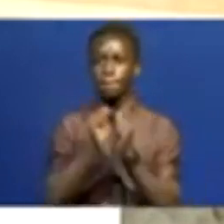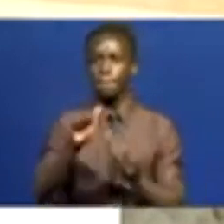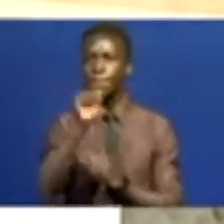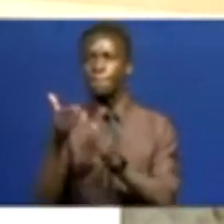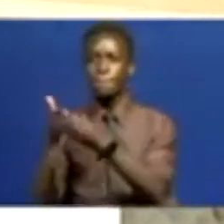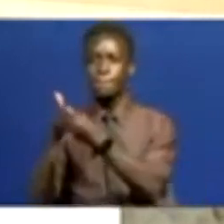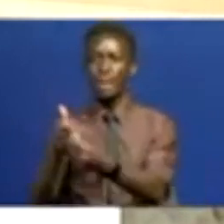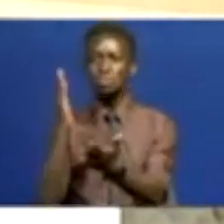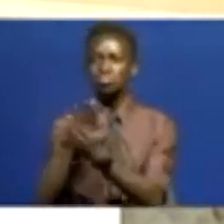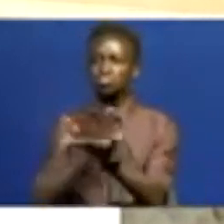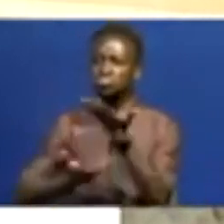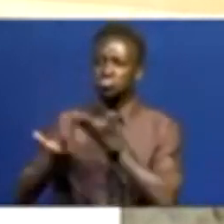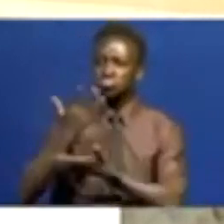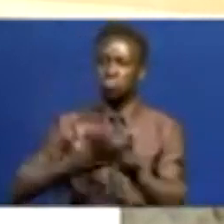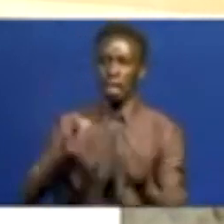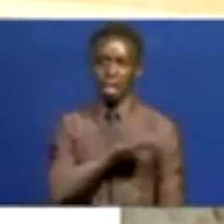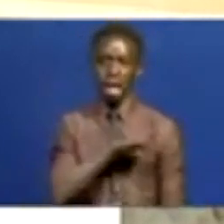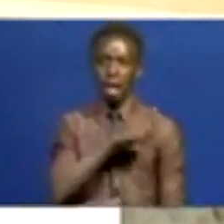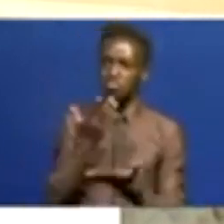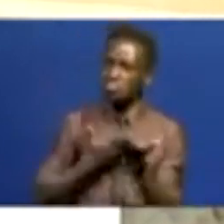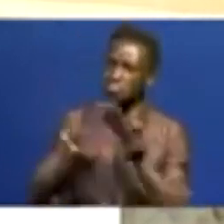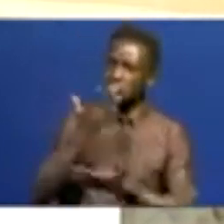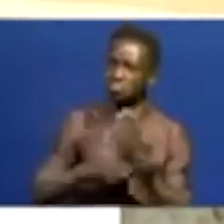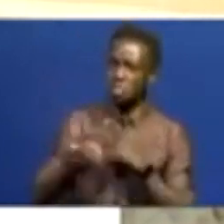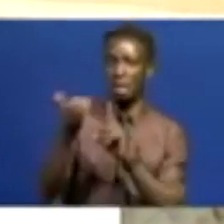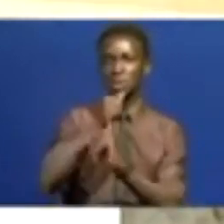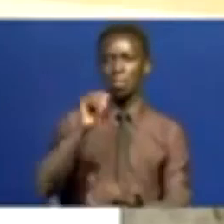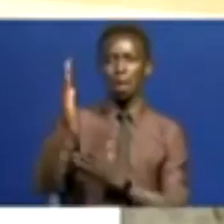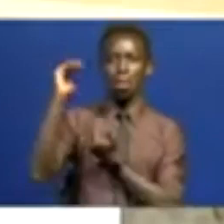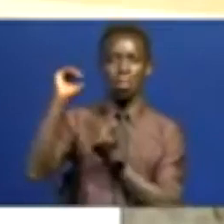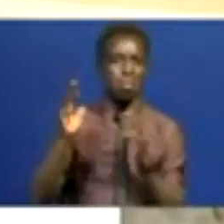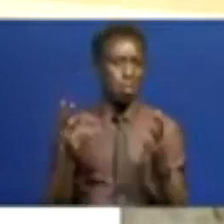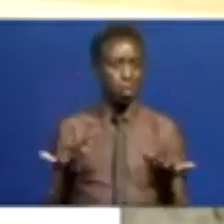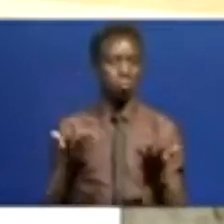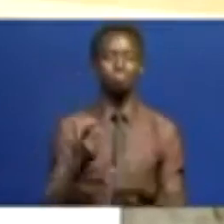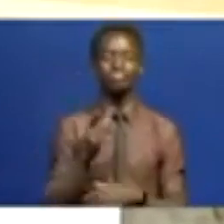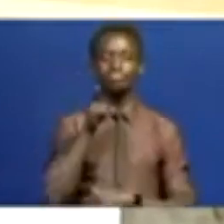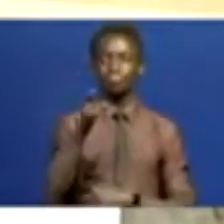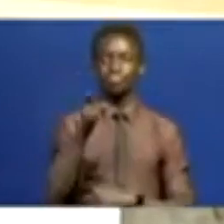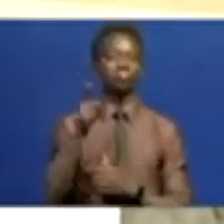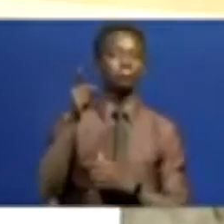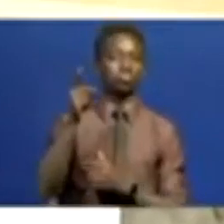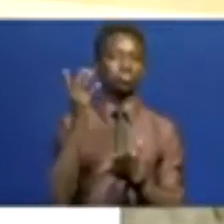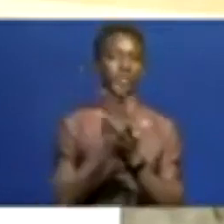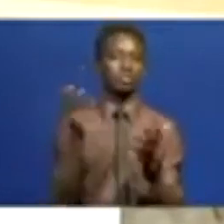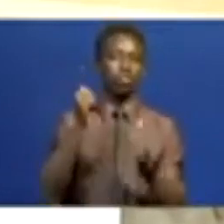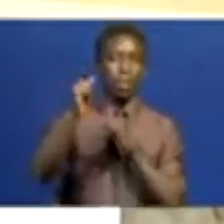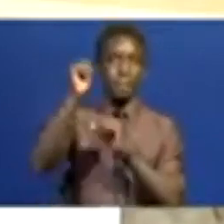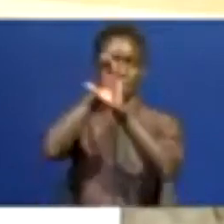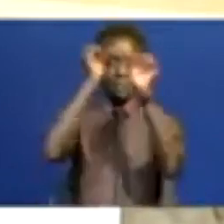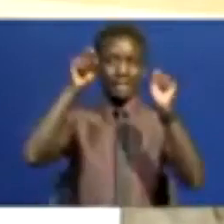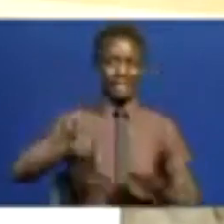a privilege to have a conversation with in regard to their expectations. This is something that the president has to address, and he has to address it